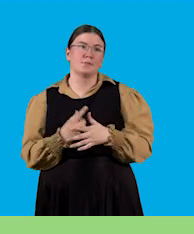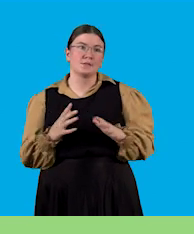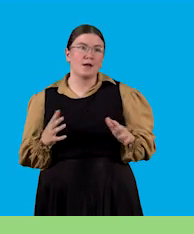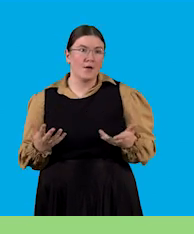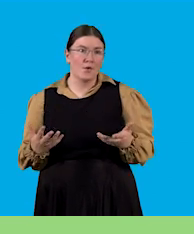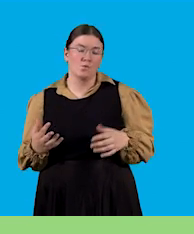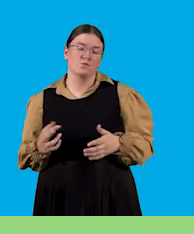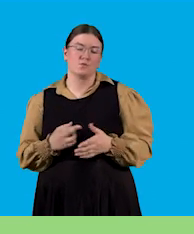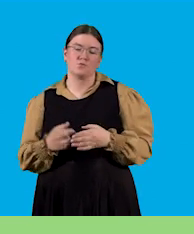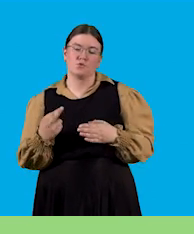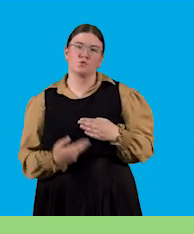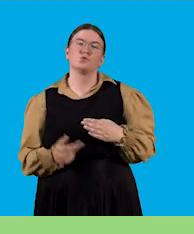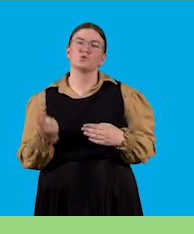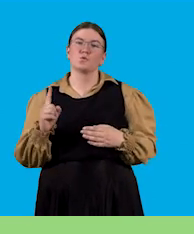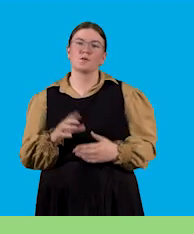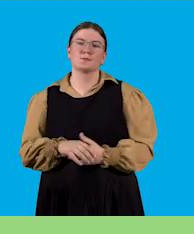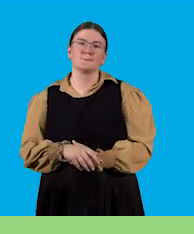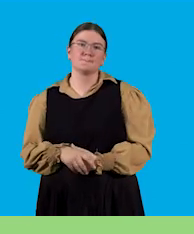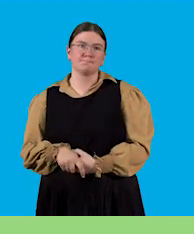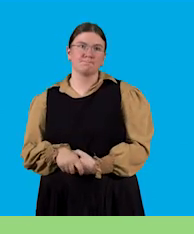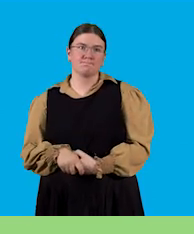the health issue are.